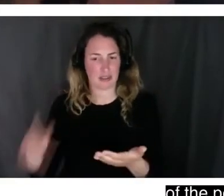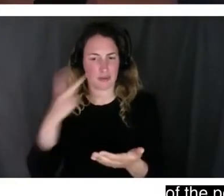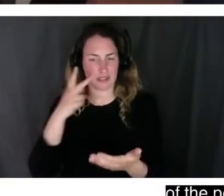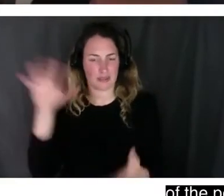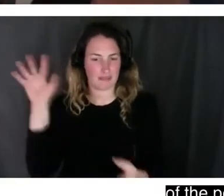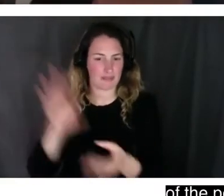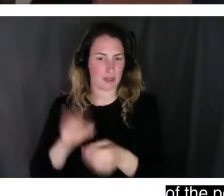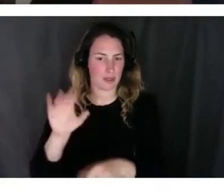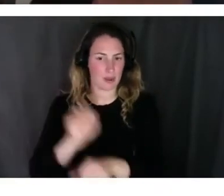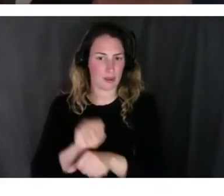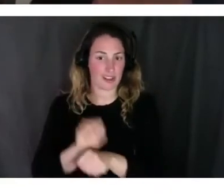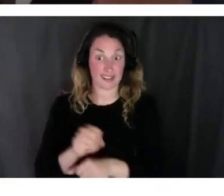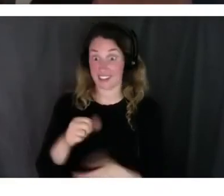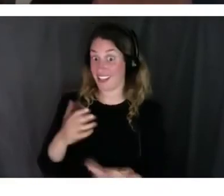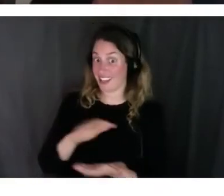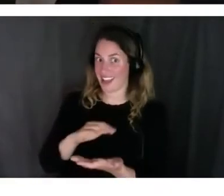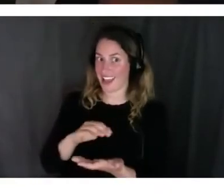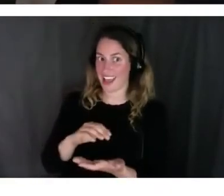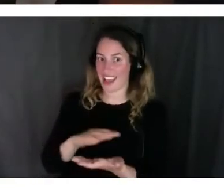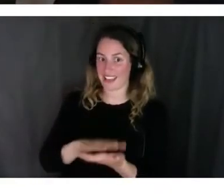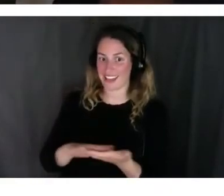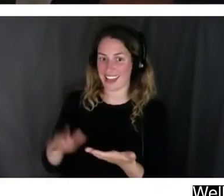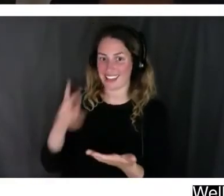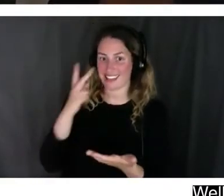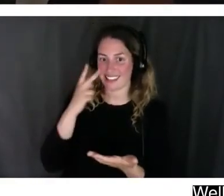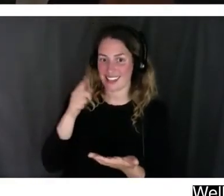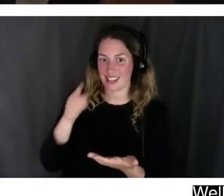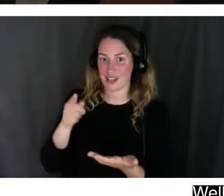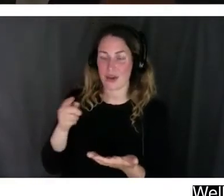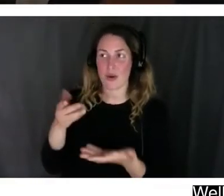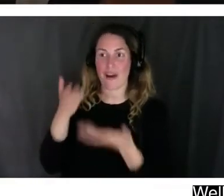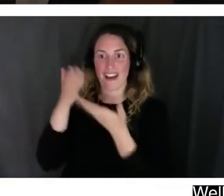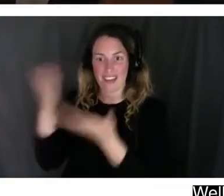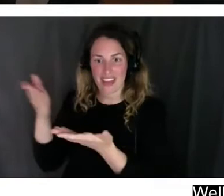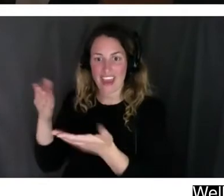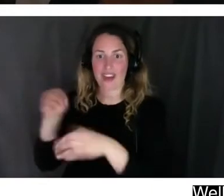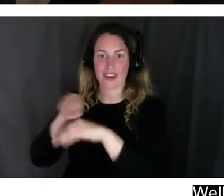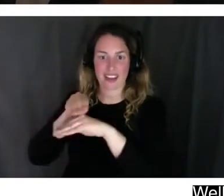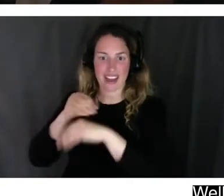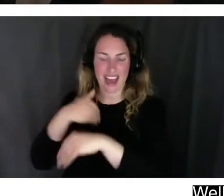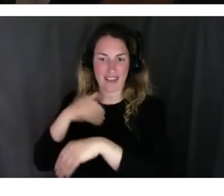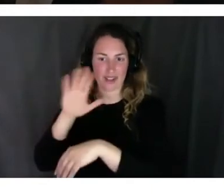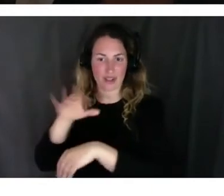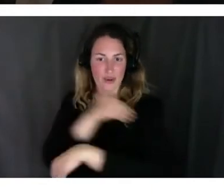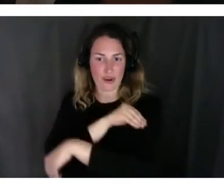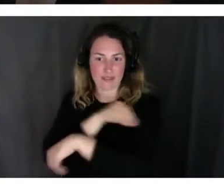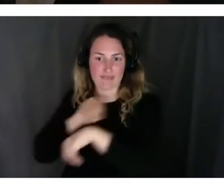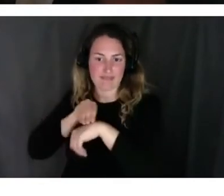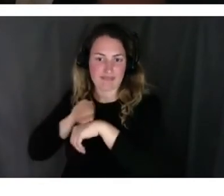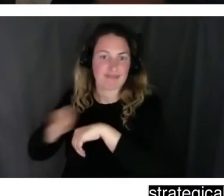who is influencing that discussion. Well, so I do that, and I do it